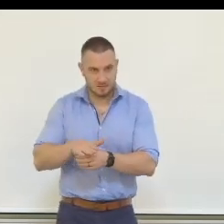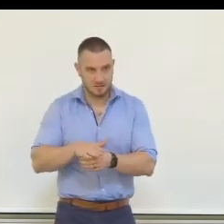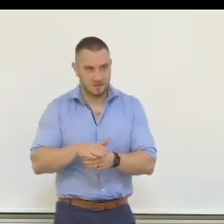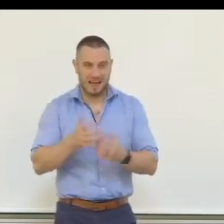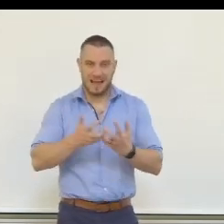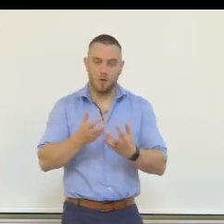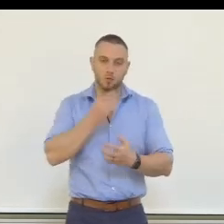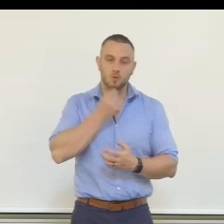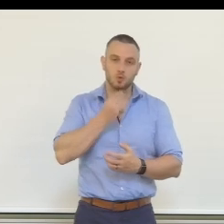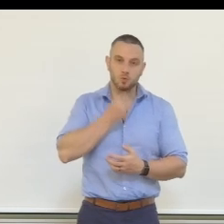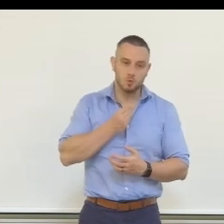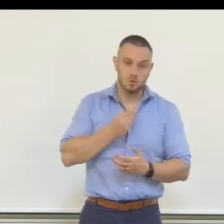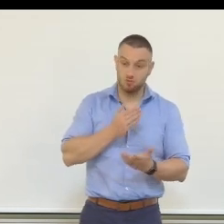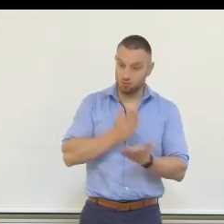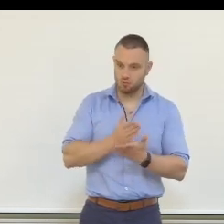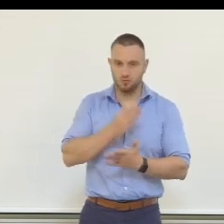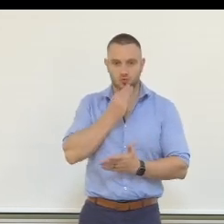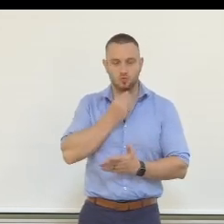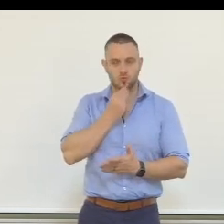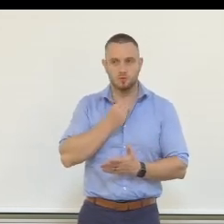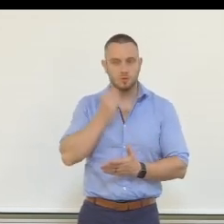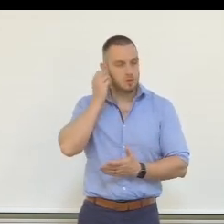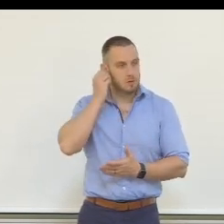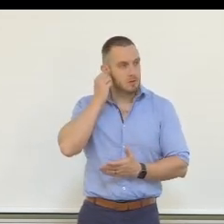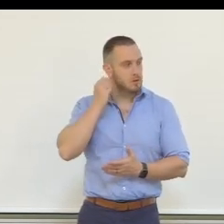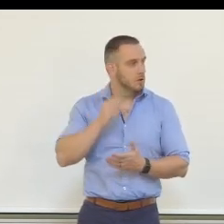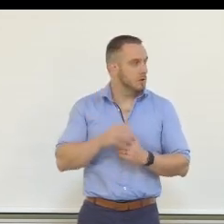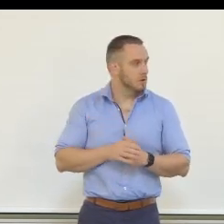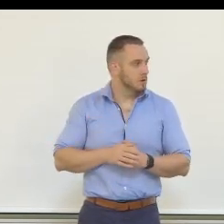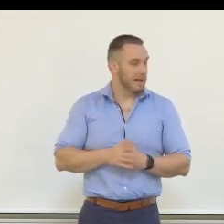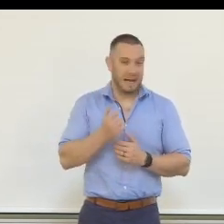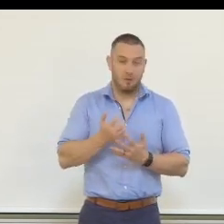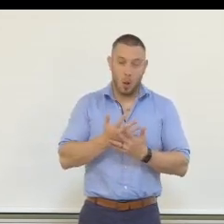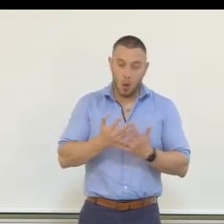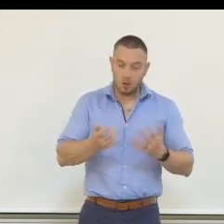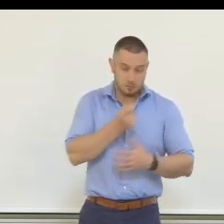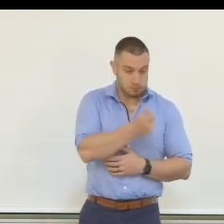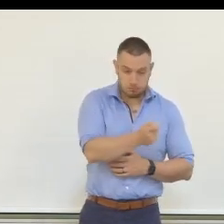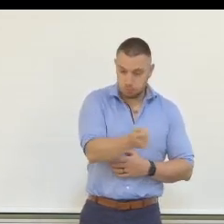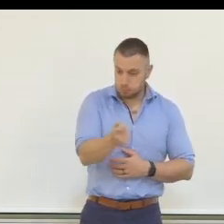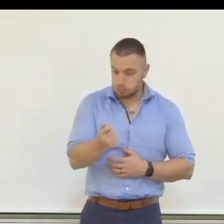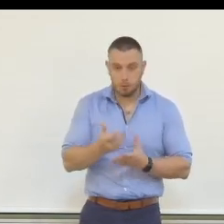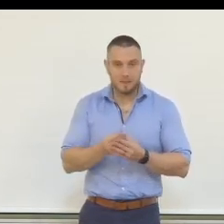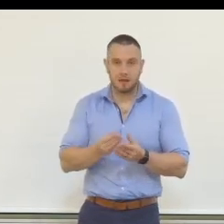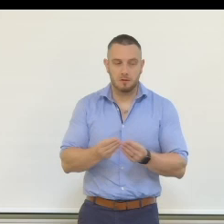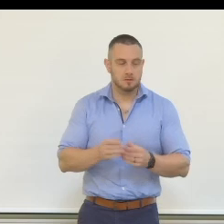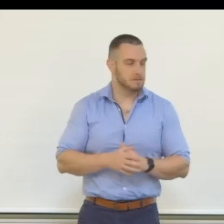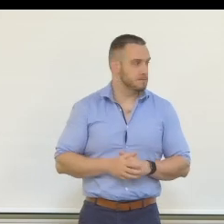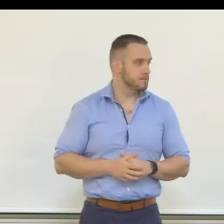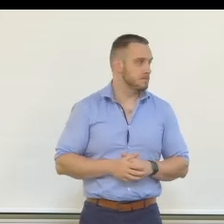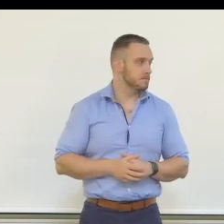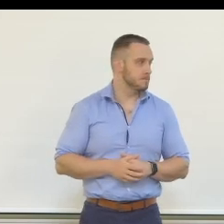utilization, if you're talking about true utilization, we will have to deal with a lot of scarcity. And the thing